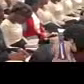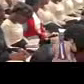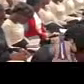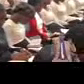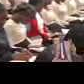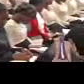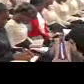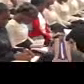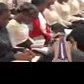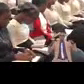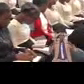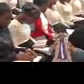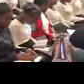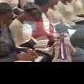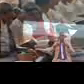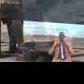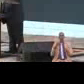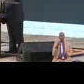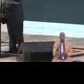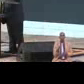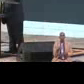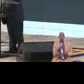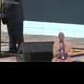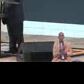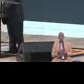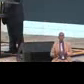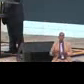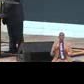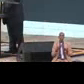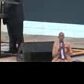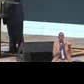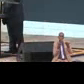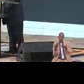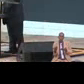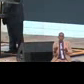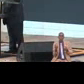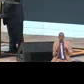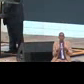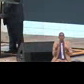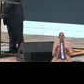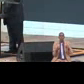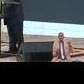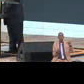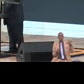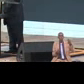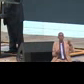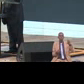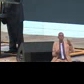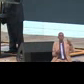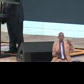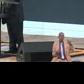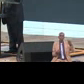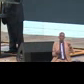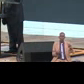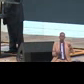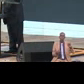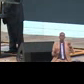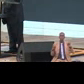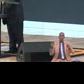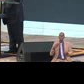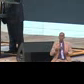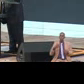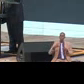thee and bring thee in unto the Amorites, and to the Hittites, and to